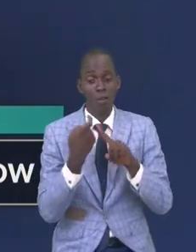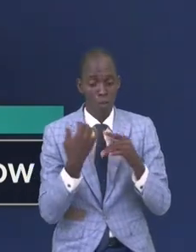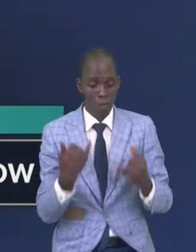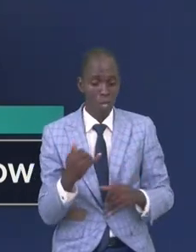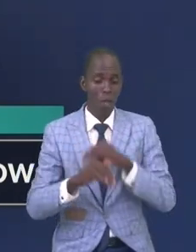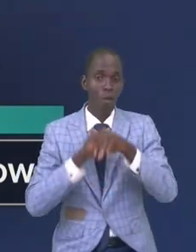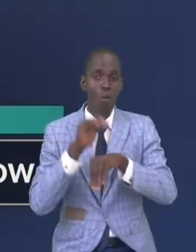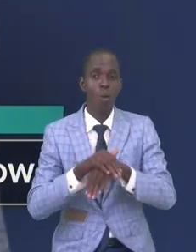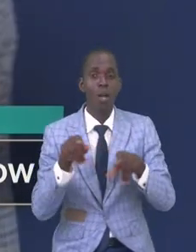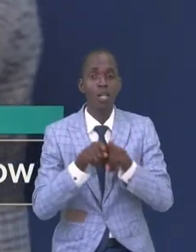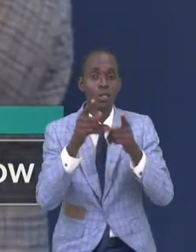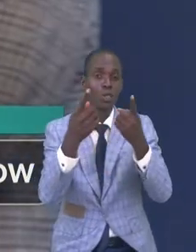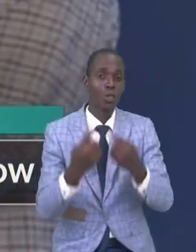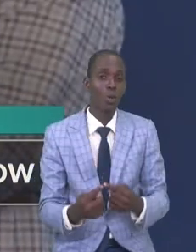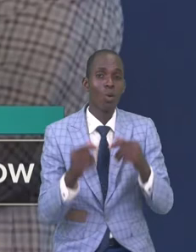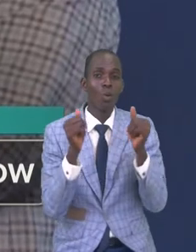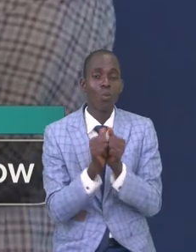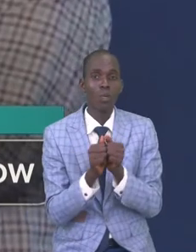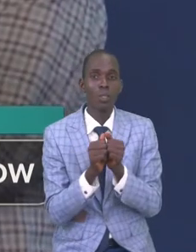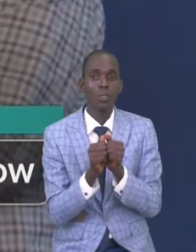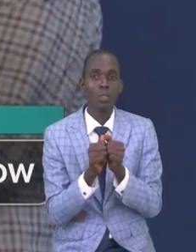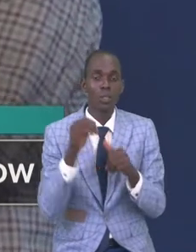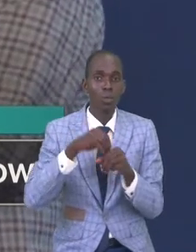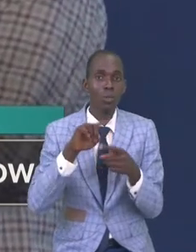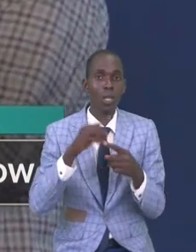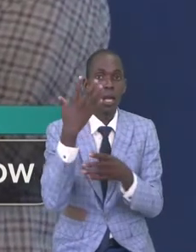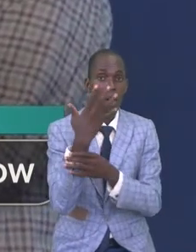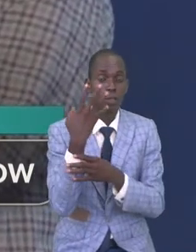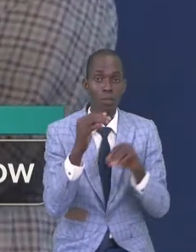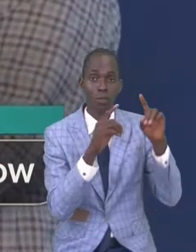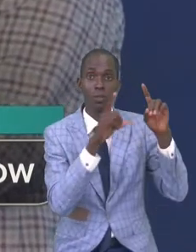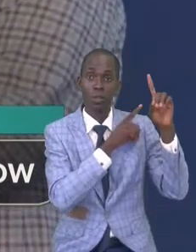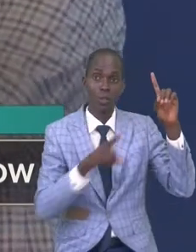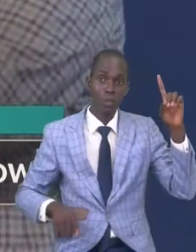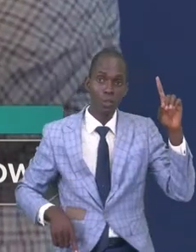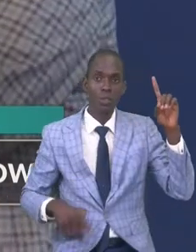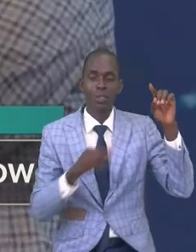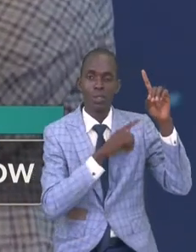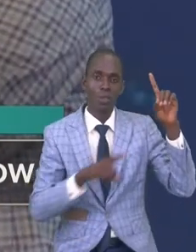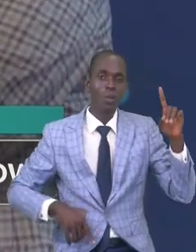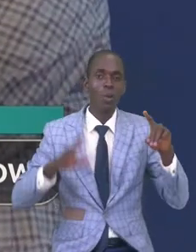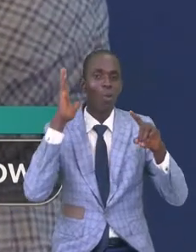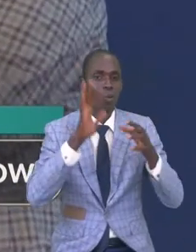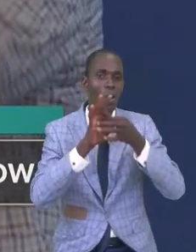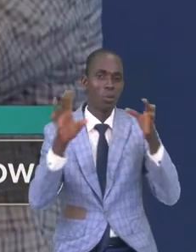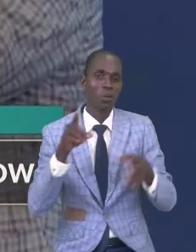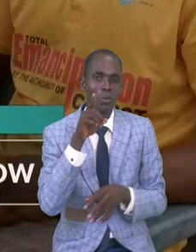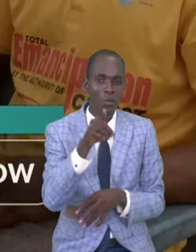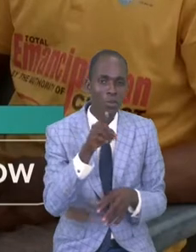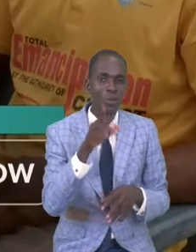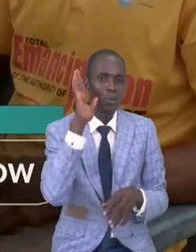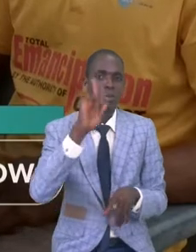you come in the hands of the Lord will loose you. You'll